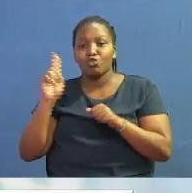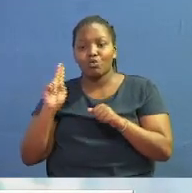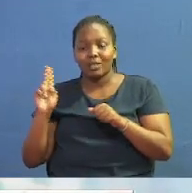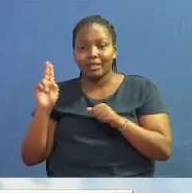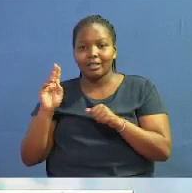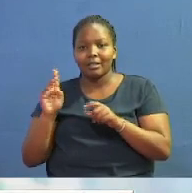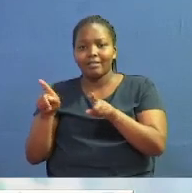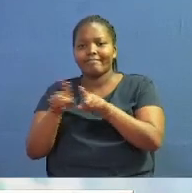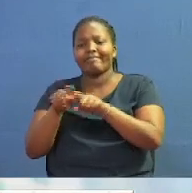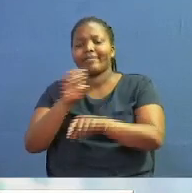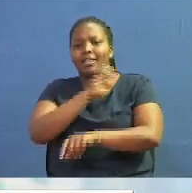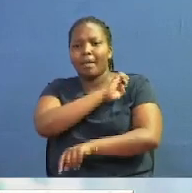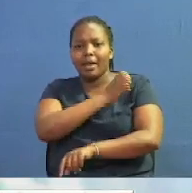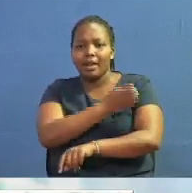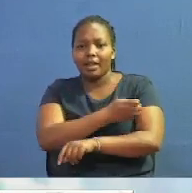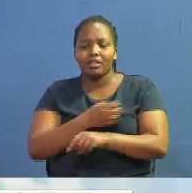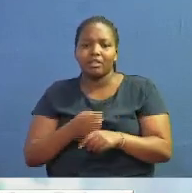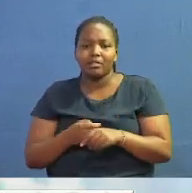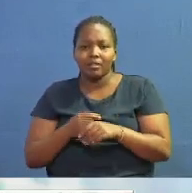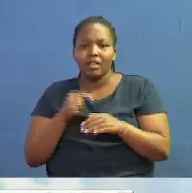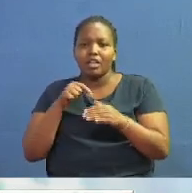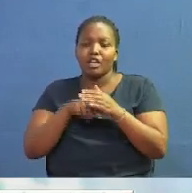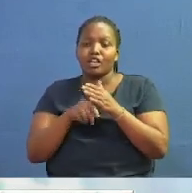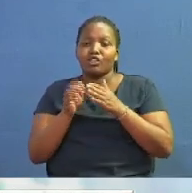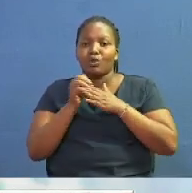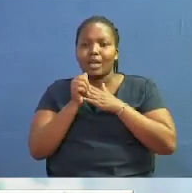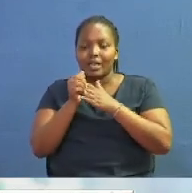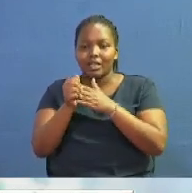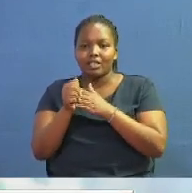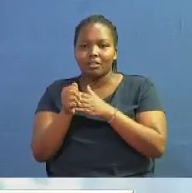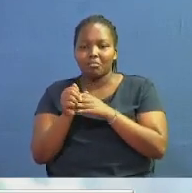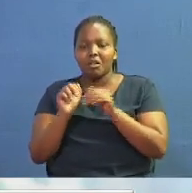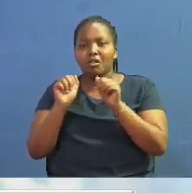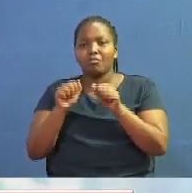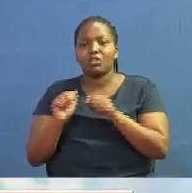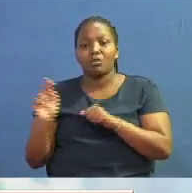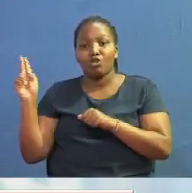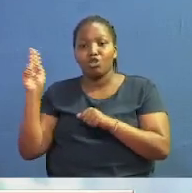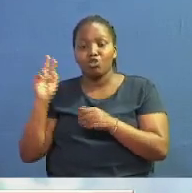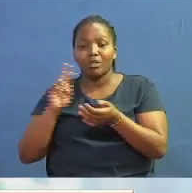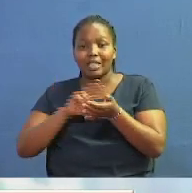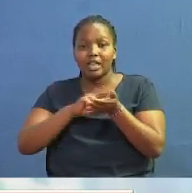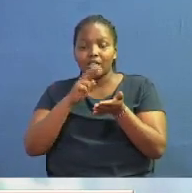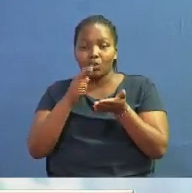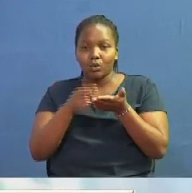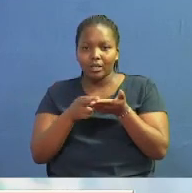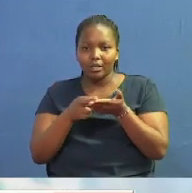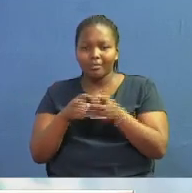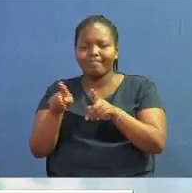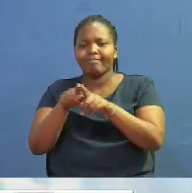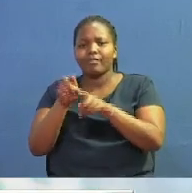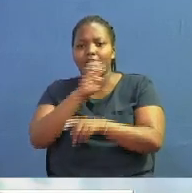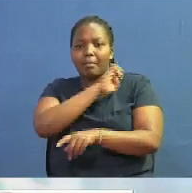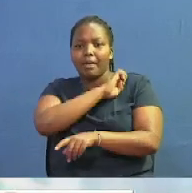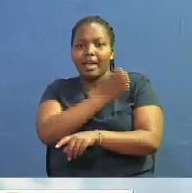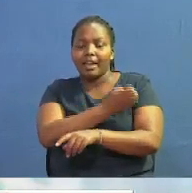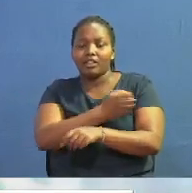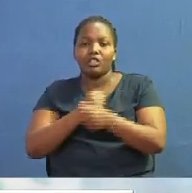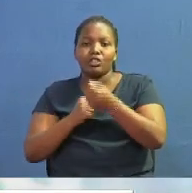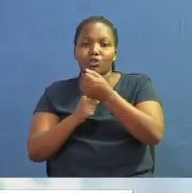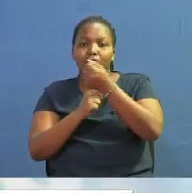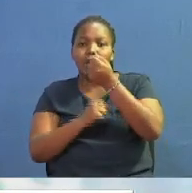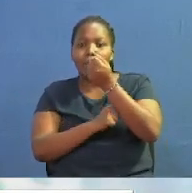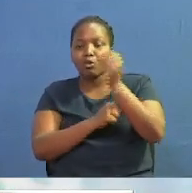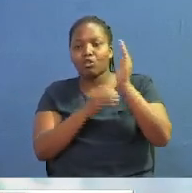political positions and leadership positions? How about if we use those resources and we use such energy to support